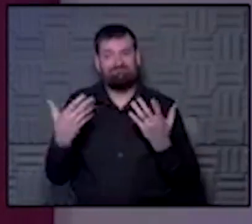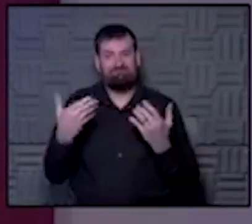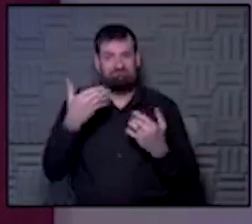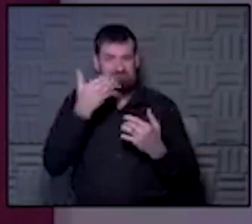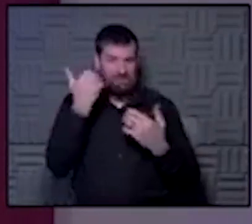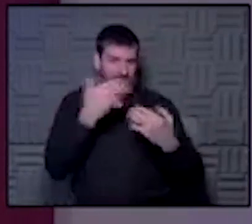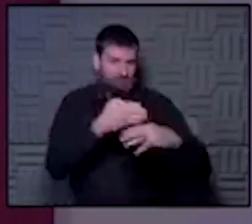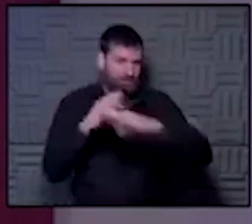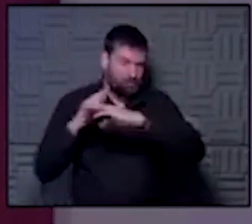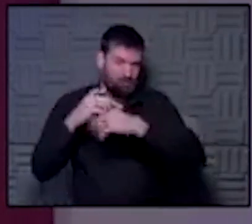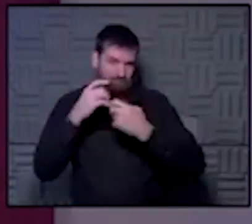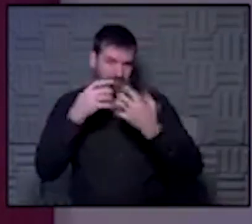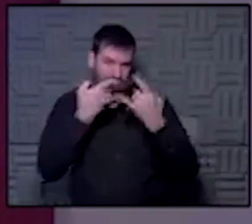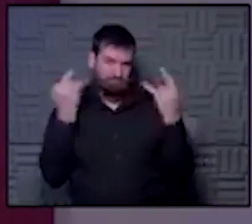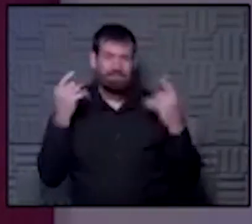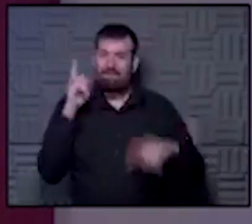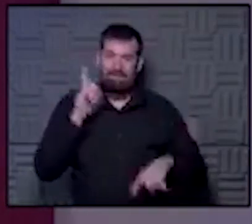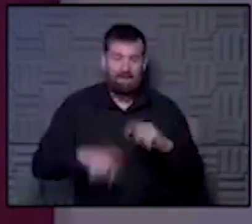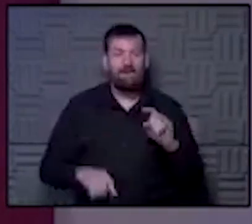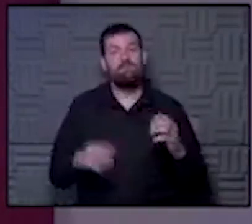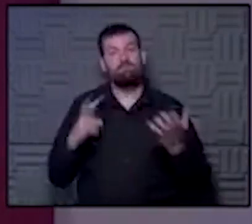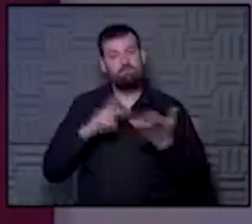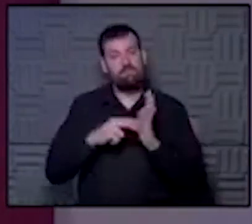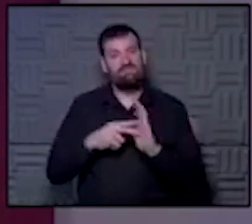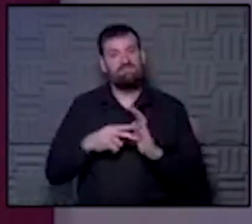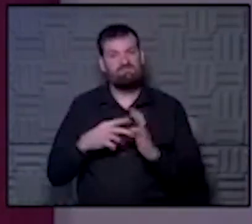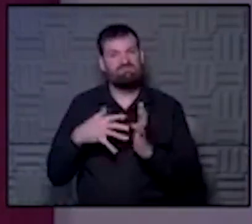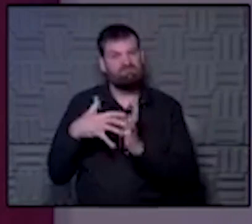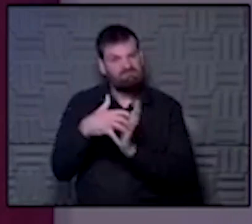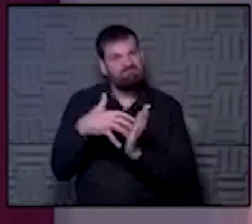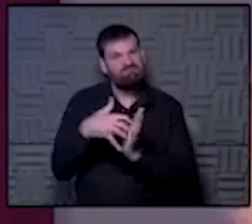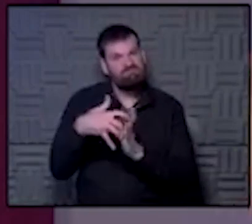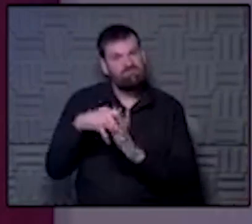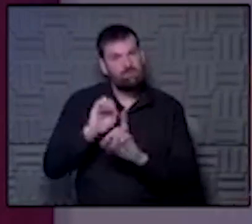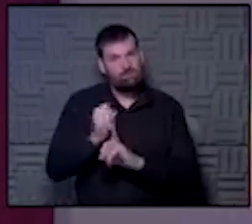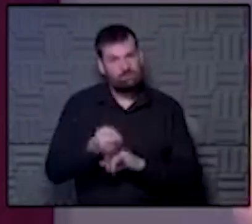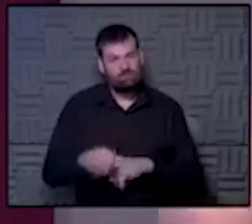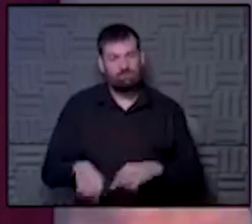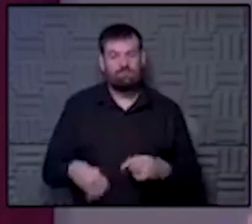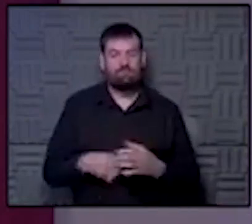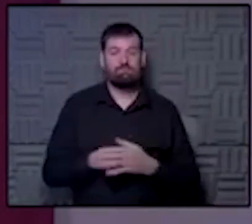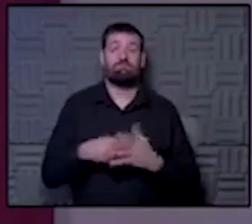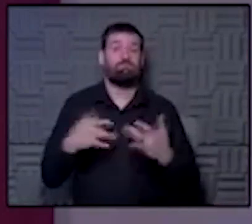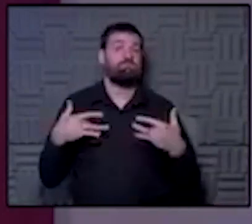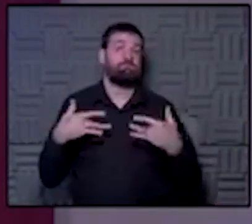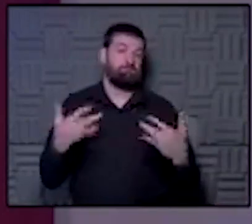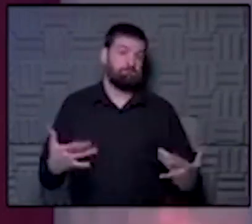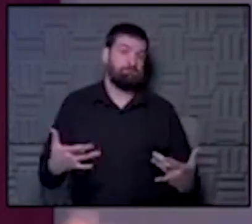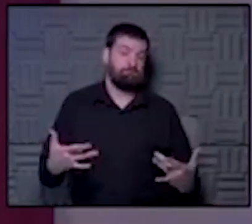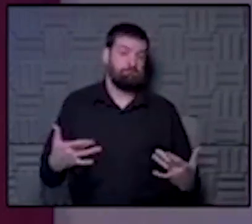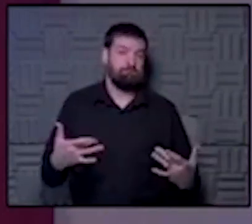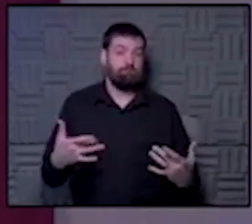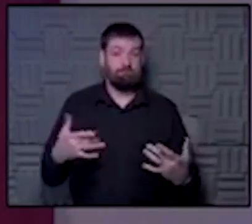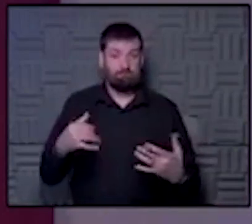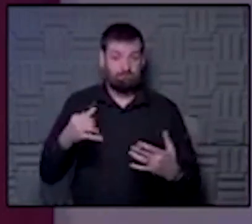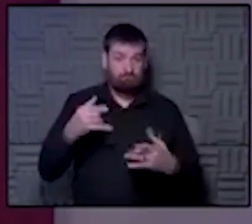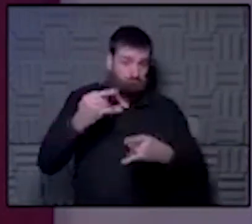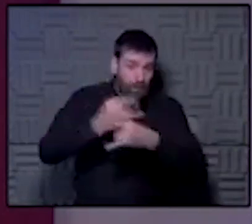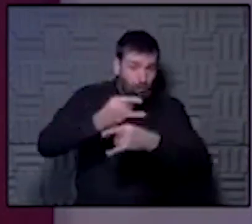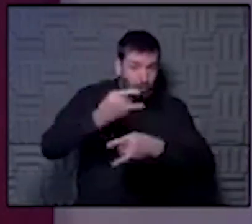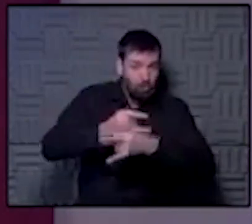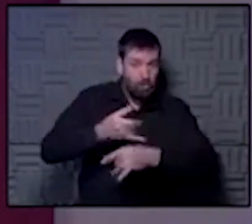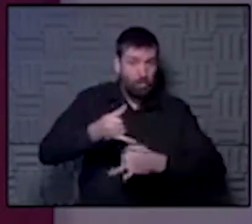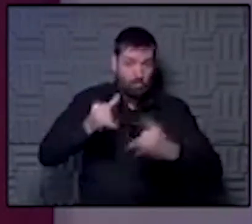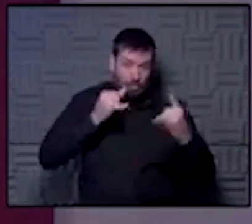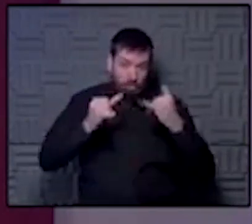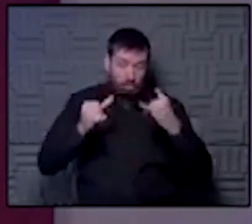best prevention measure, and you can't wear that, so you're going to be in a highly vulnerable situation. And then typically as you have alcohol on board,